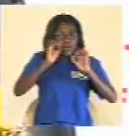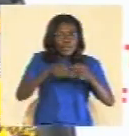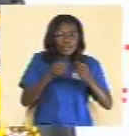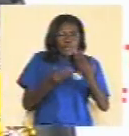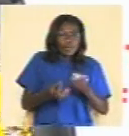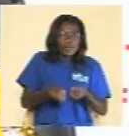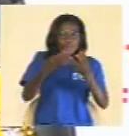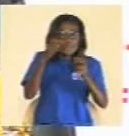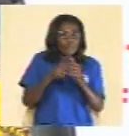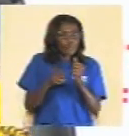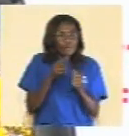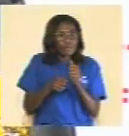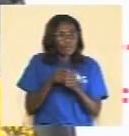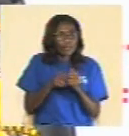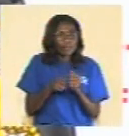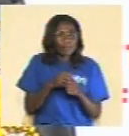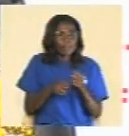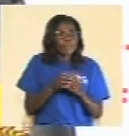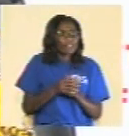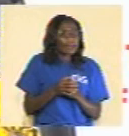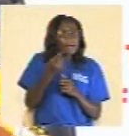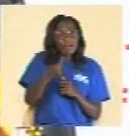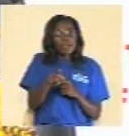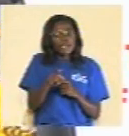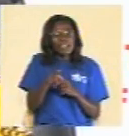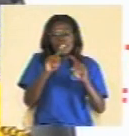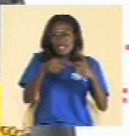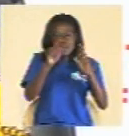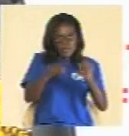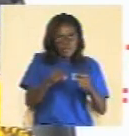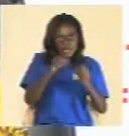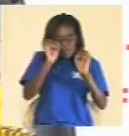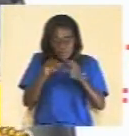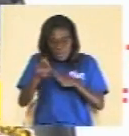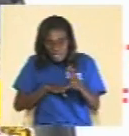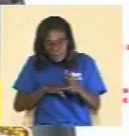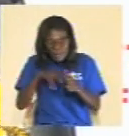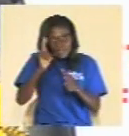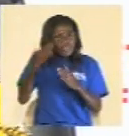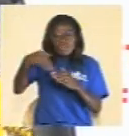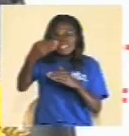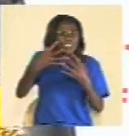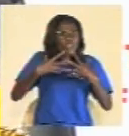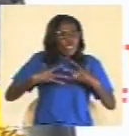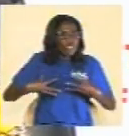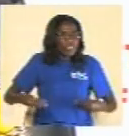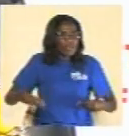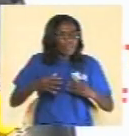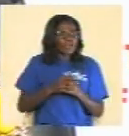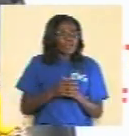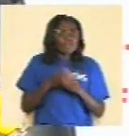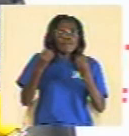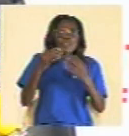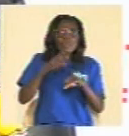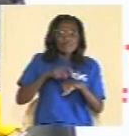in your liver enzymes. In fact, I'm getting too technical, but these are things that we pick up. A lot of times, we experience really